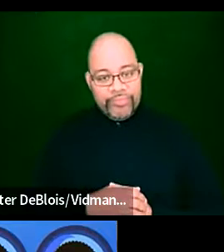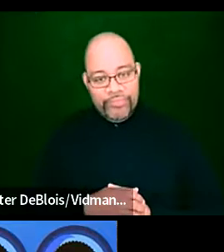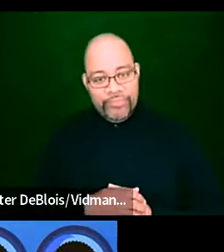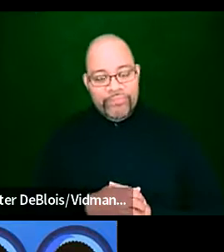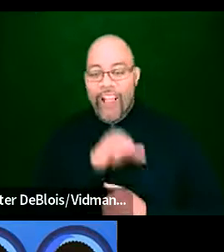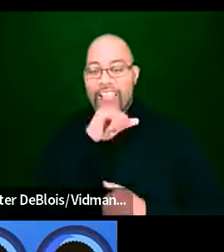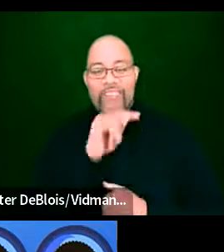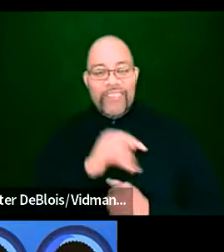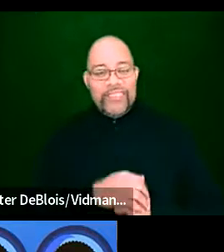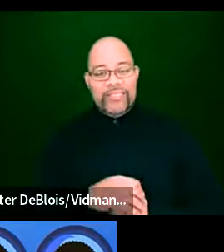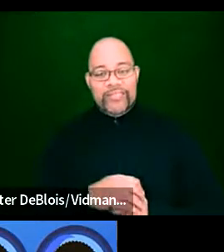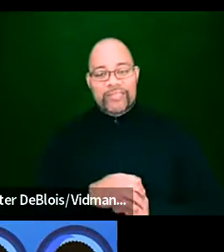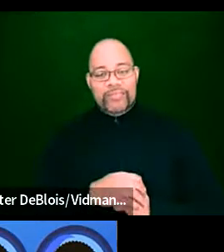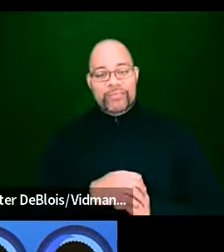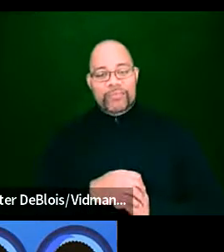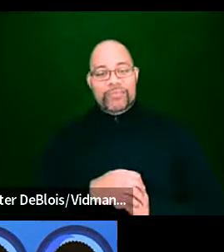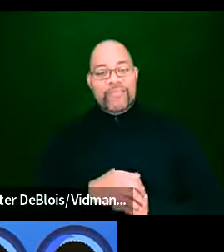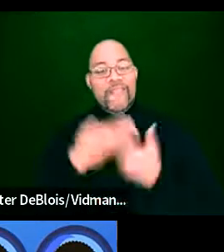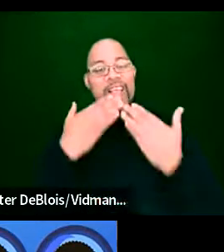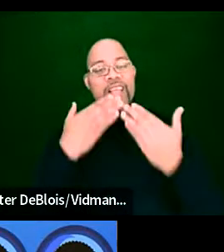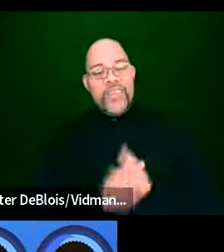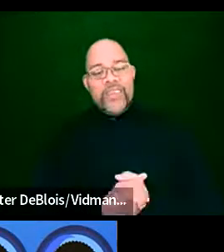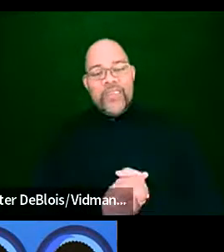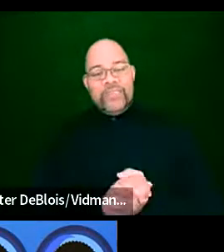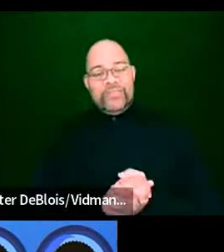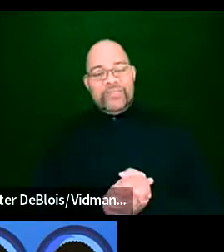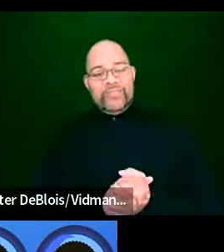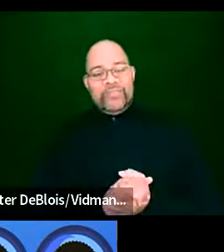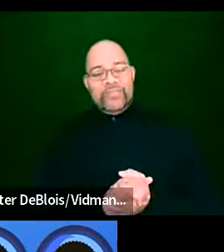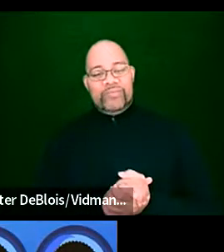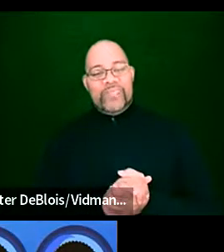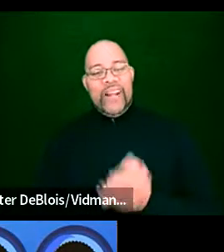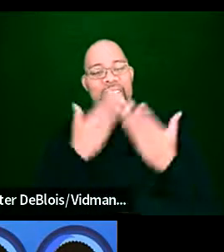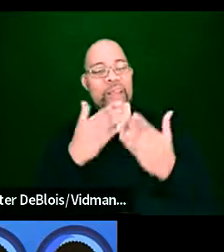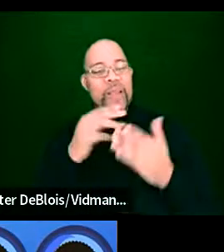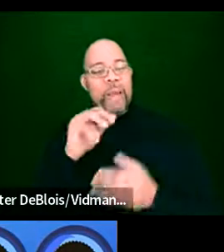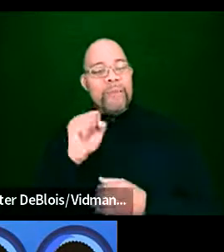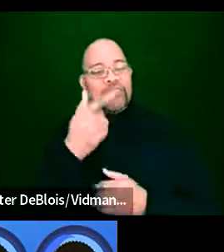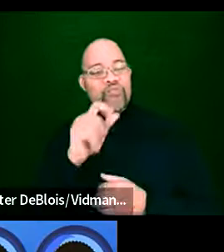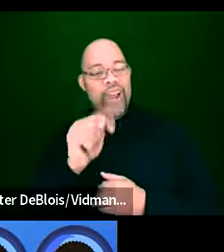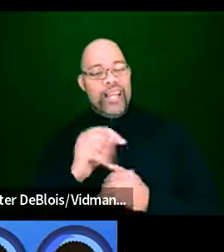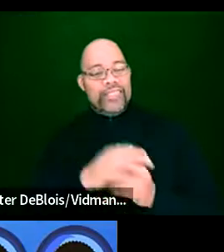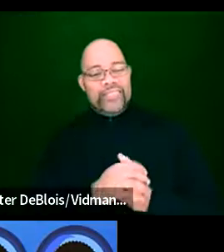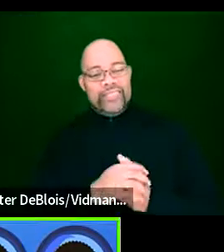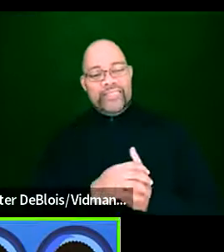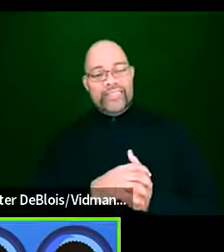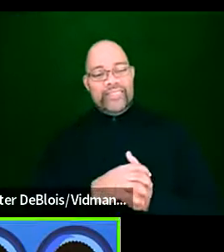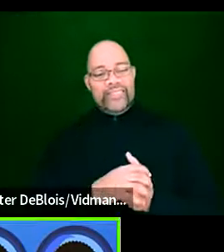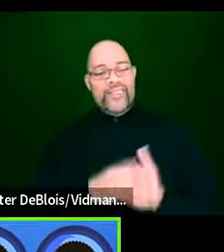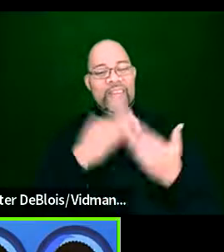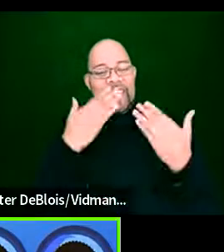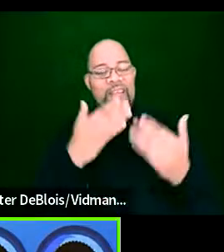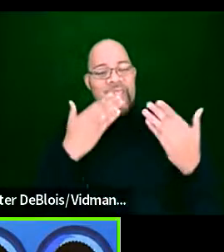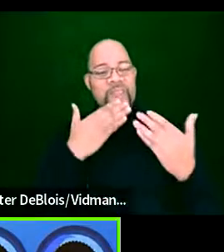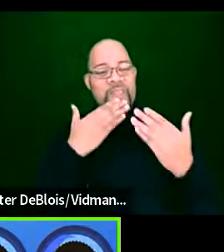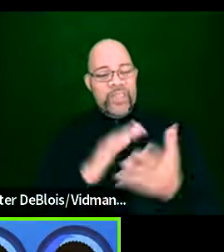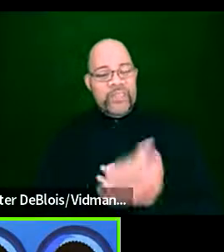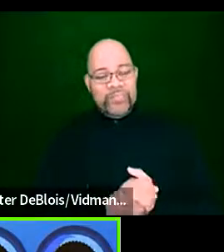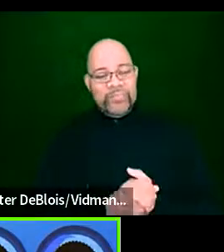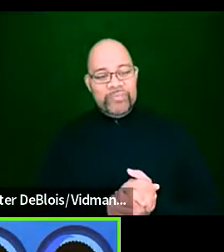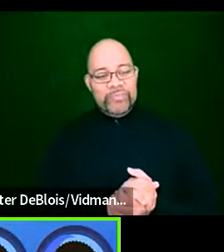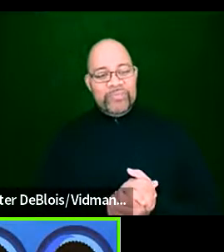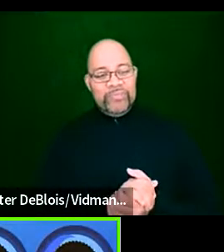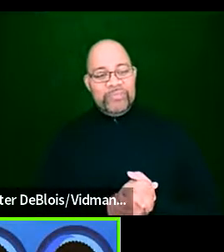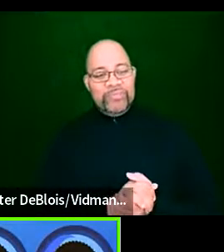love it. Thank you all. Thank you Thank, to Miss Grant's class. thank you, thank you, thank